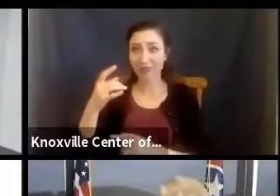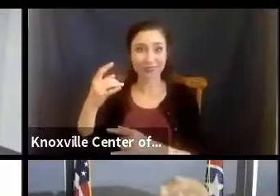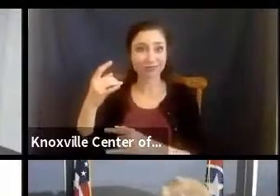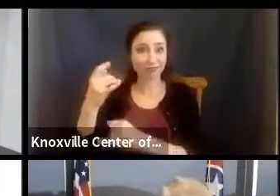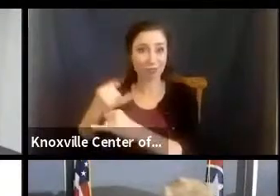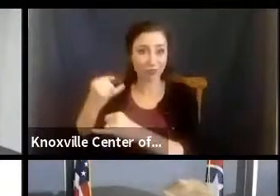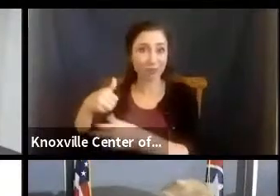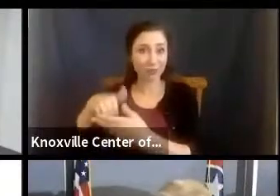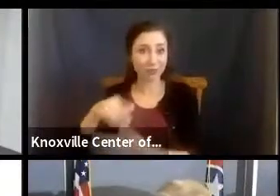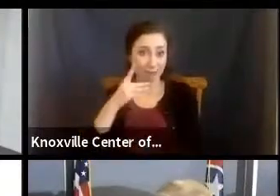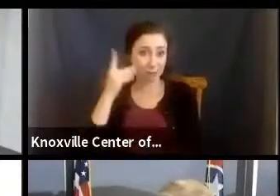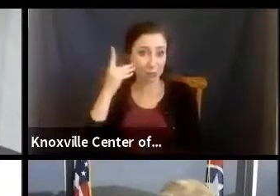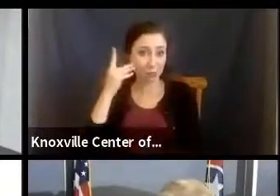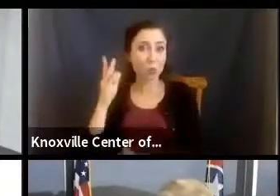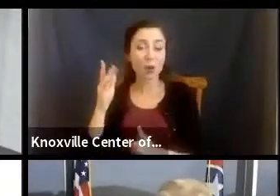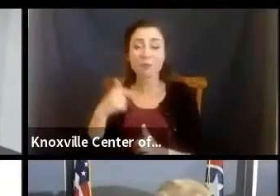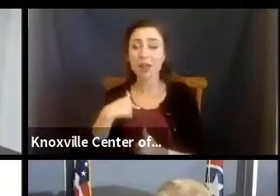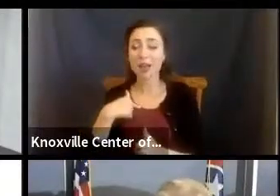appreciate